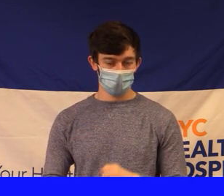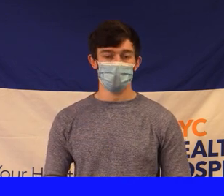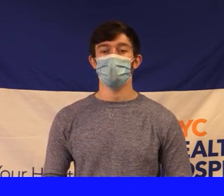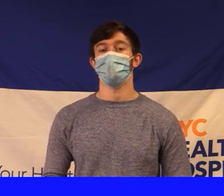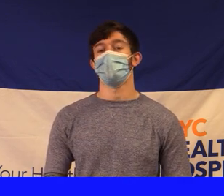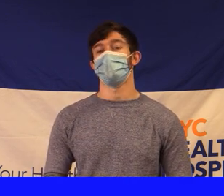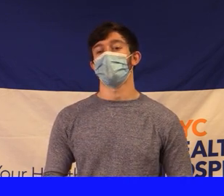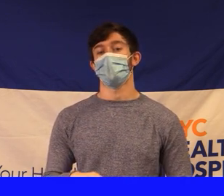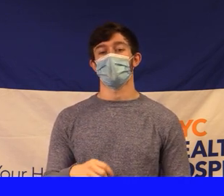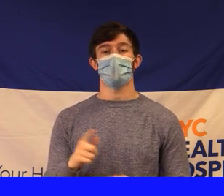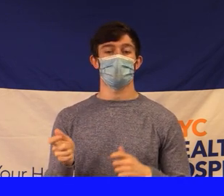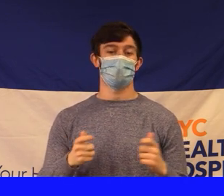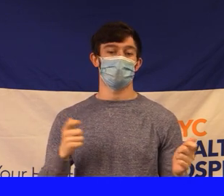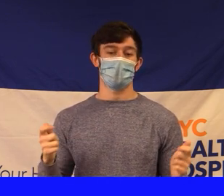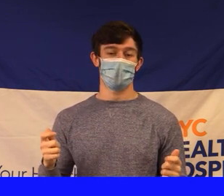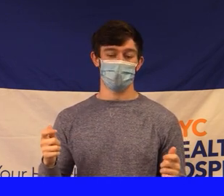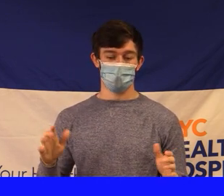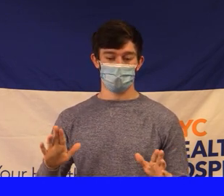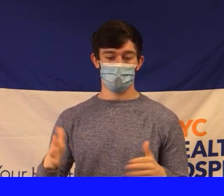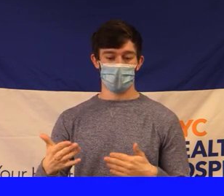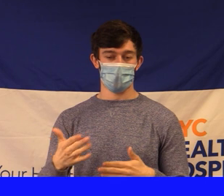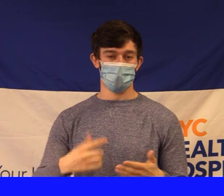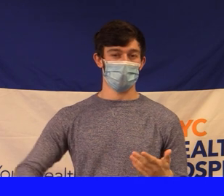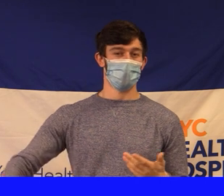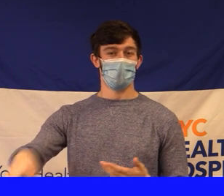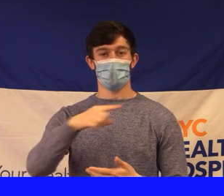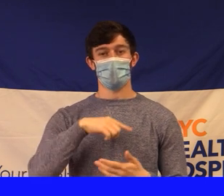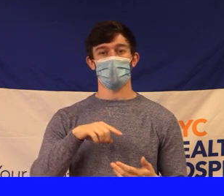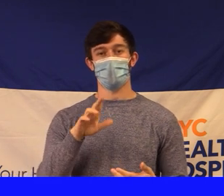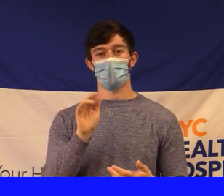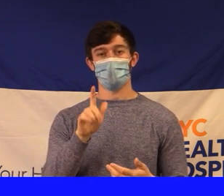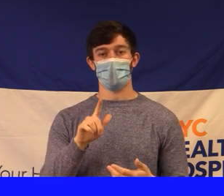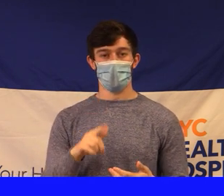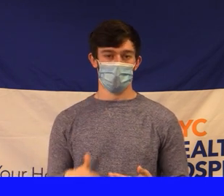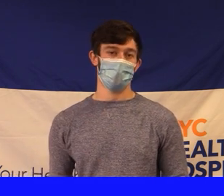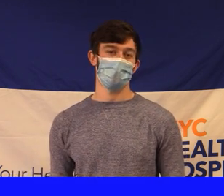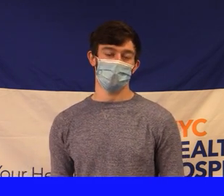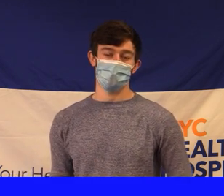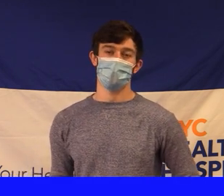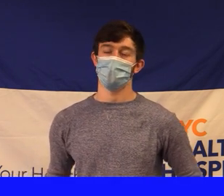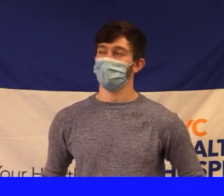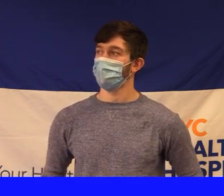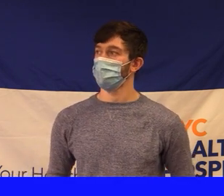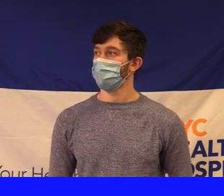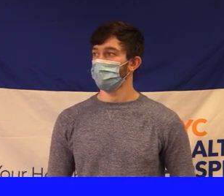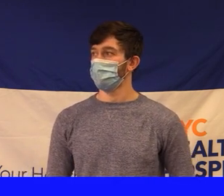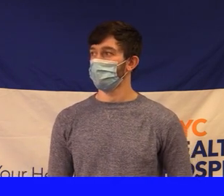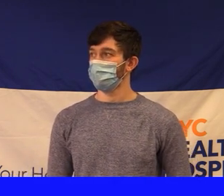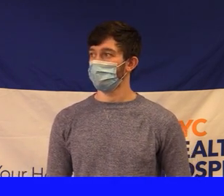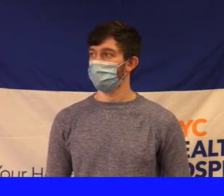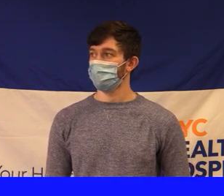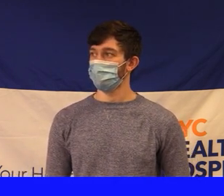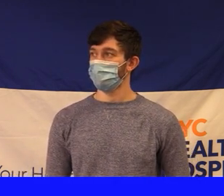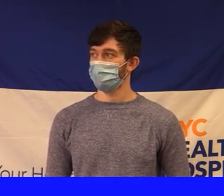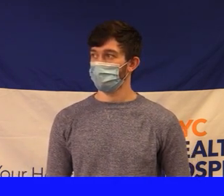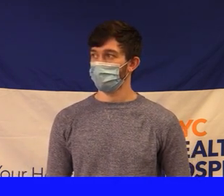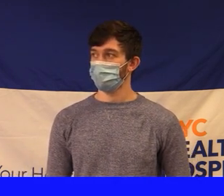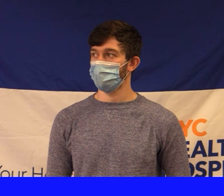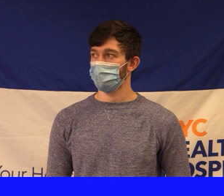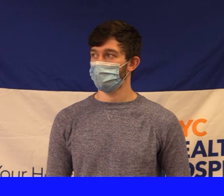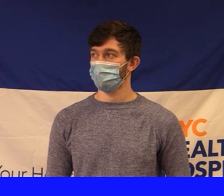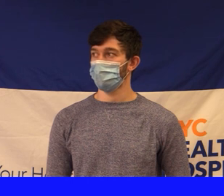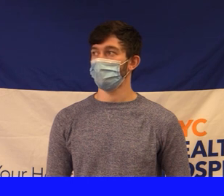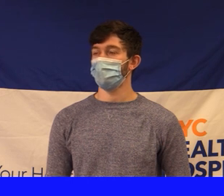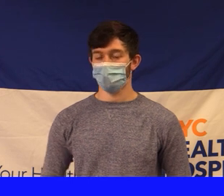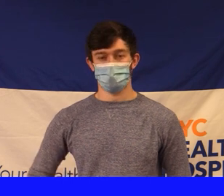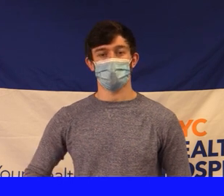to purchase the large carousels for holding the boxed inventory. Okay. And because I was comparing sort of